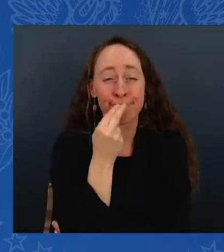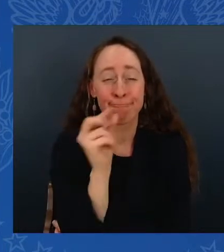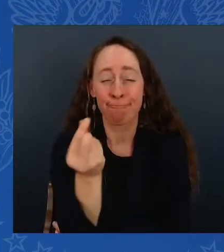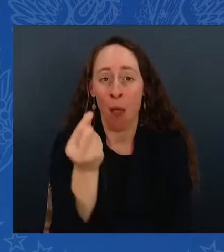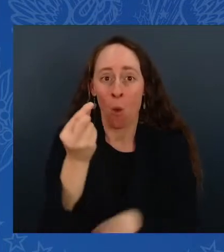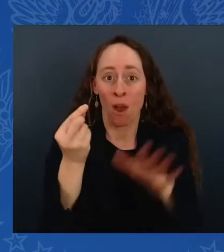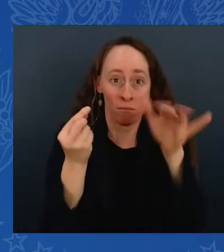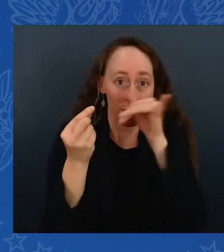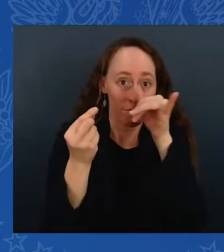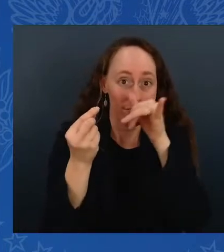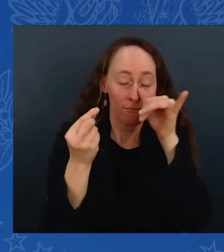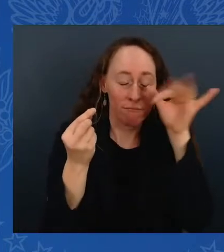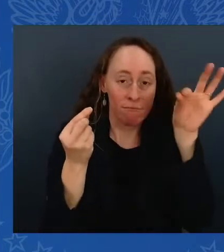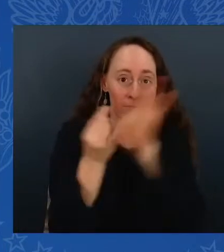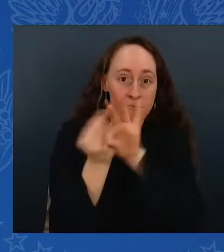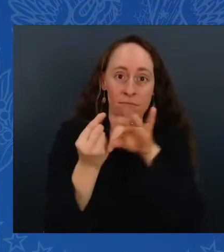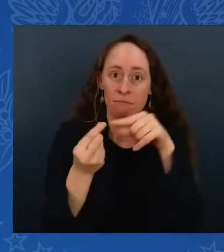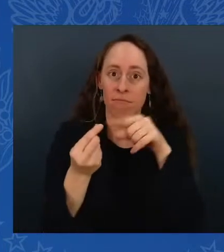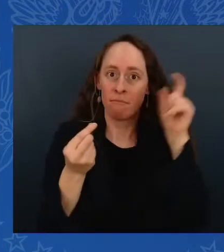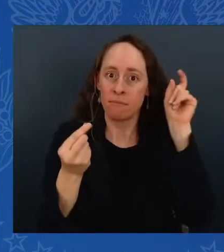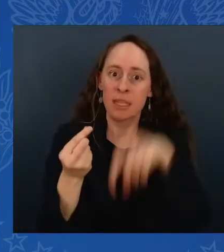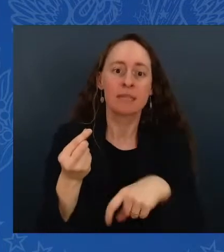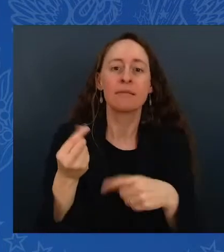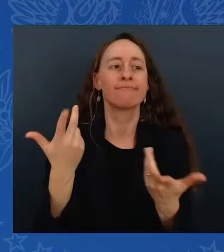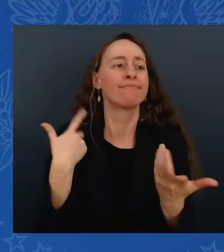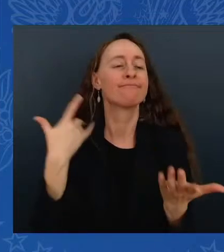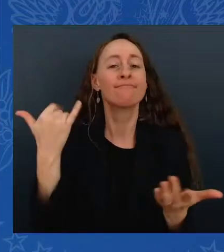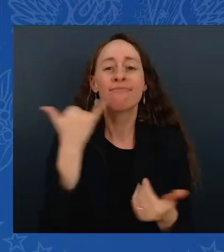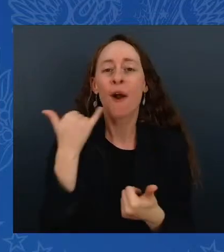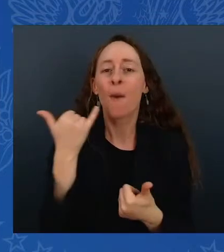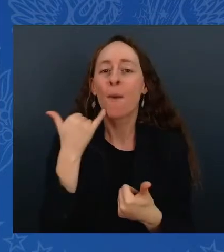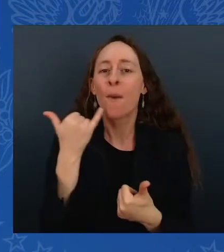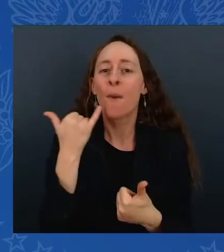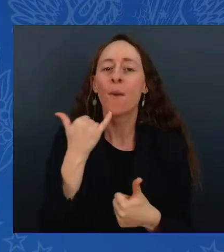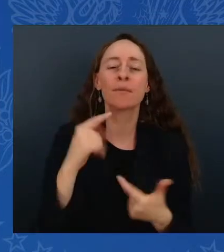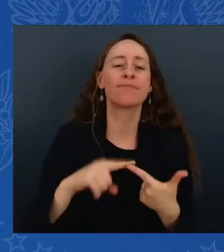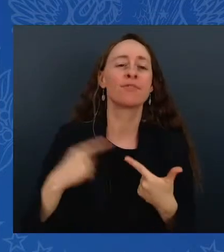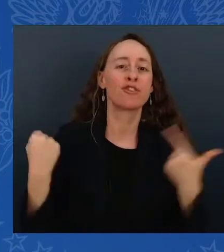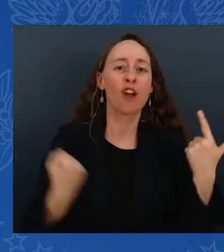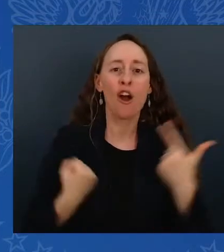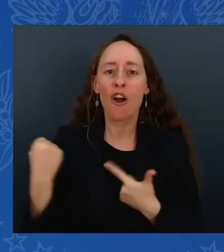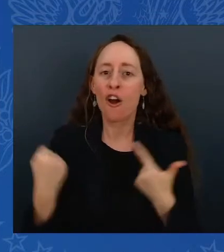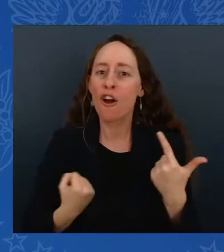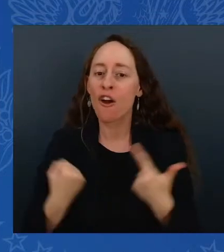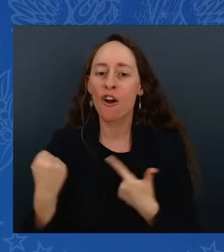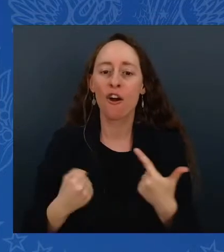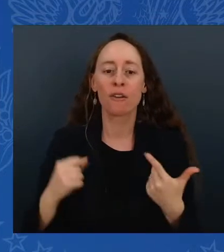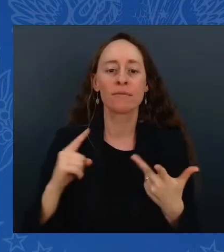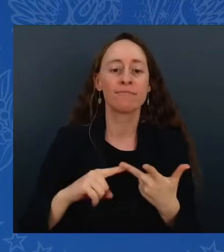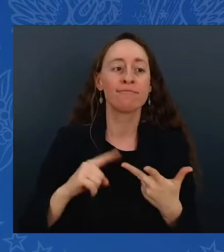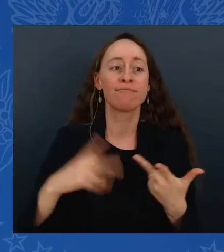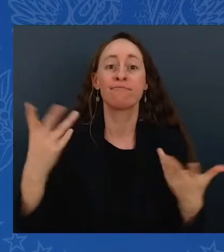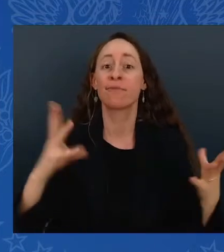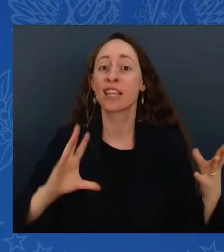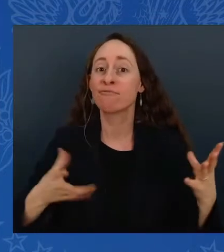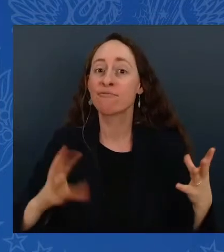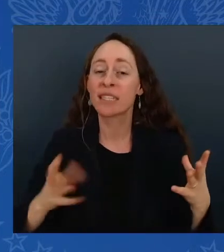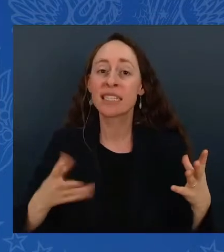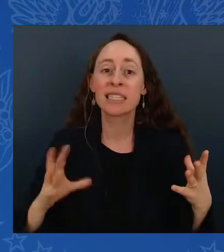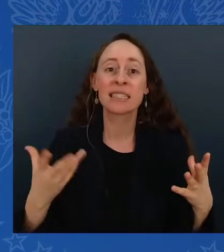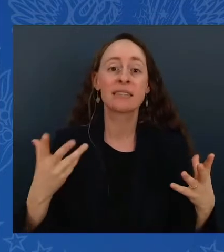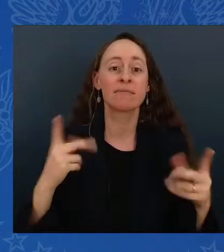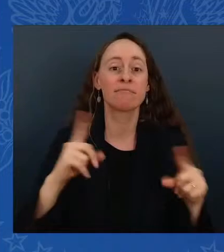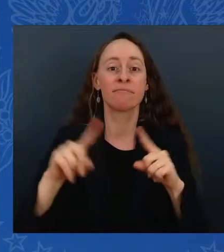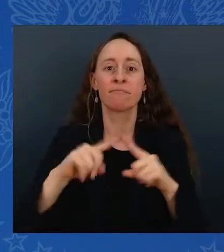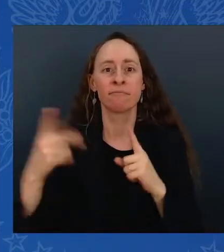from smartphones to automobiles to dishwashers to advanced weapon systems and so much more. Think about it, it takes over